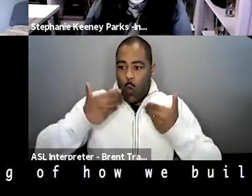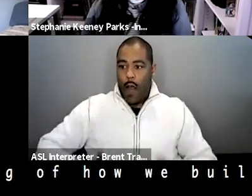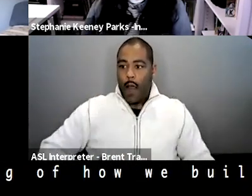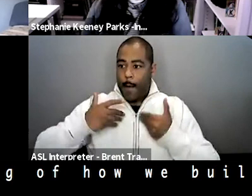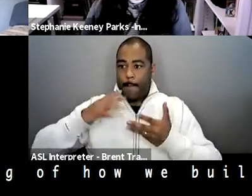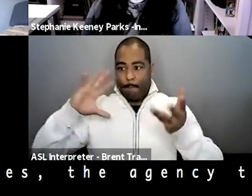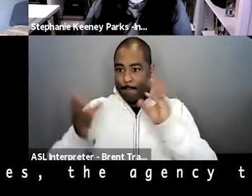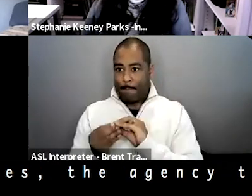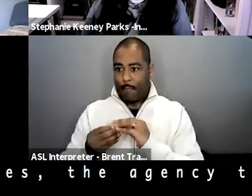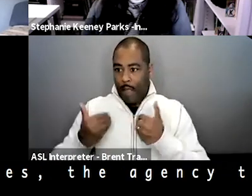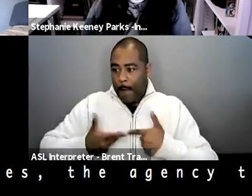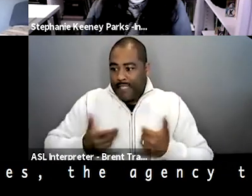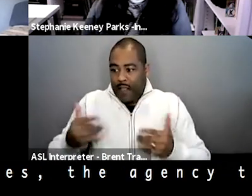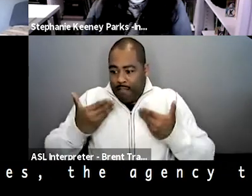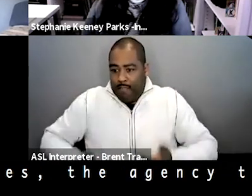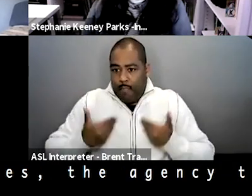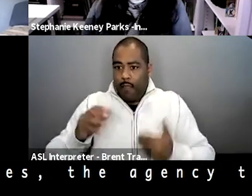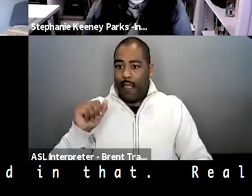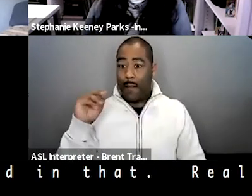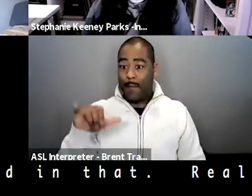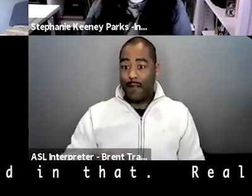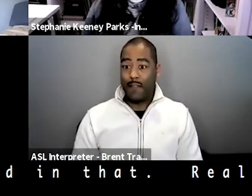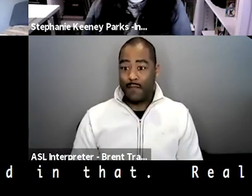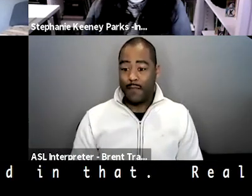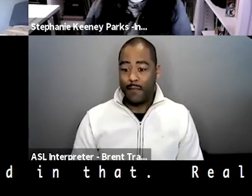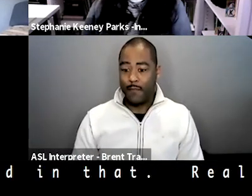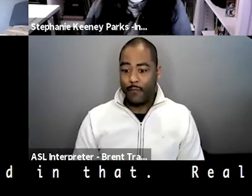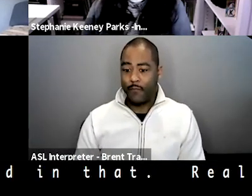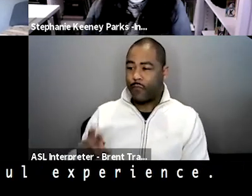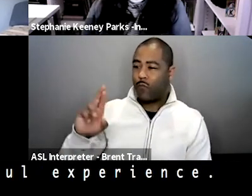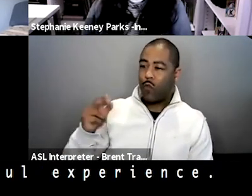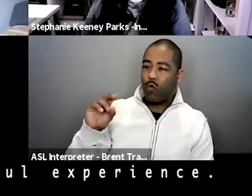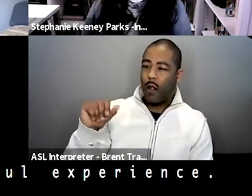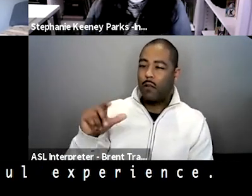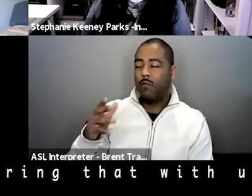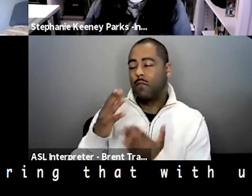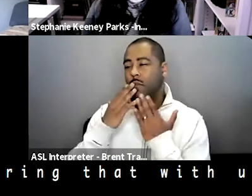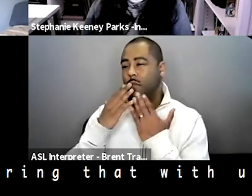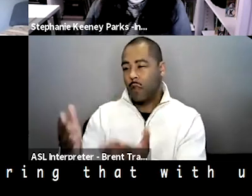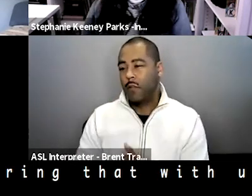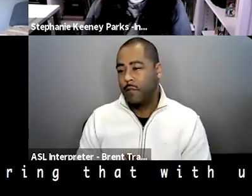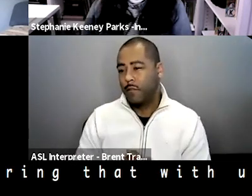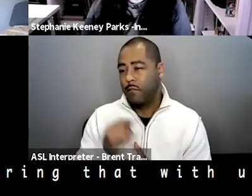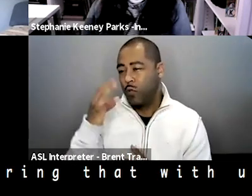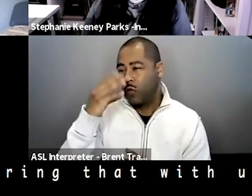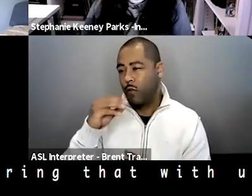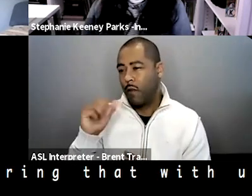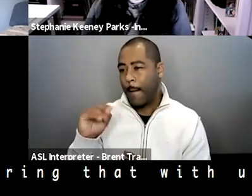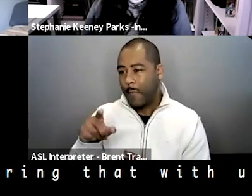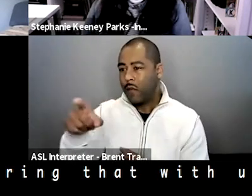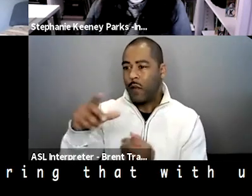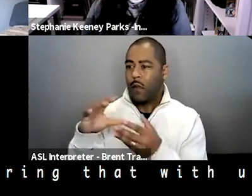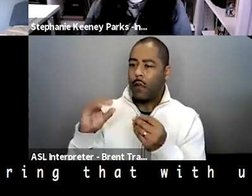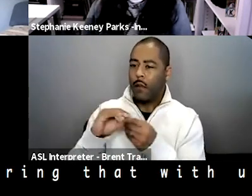beautiful. I love the thinking about how we build ourselves, right? Mm-hmm. The agency that's involved in that. Really,